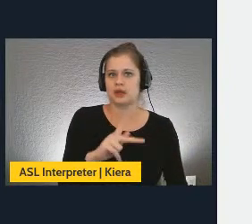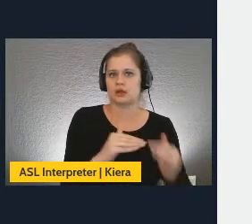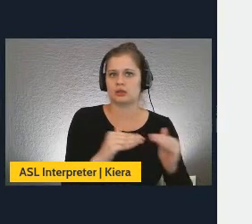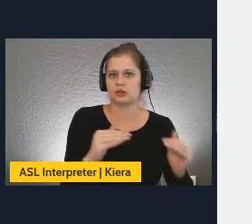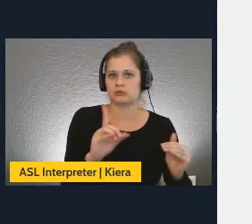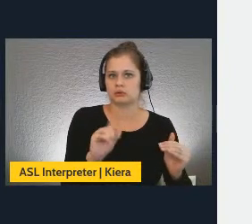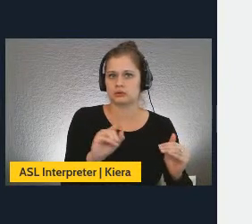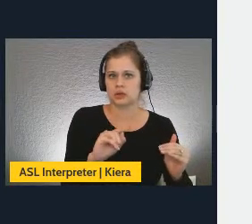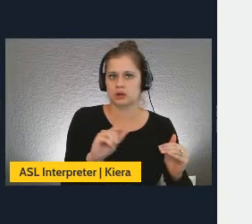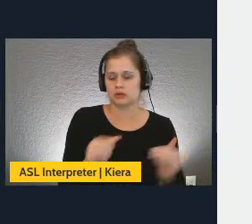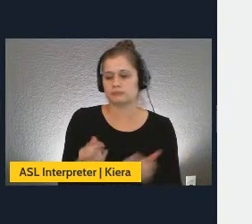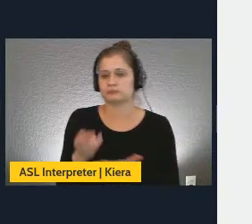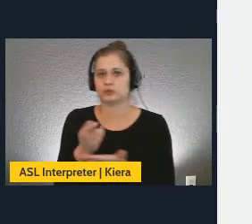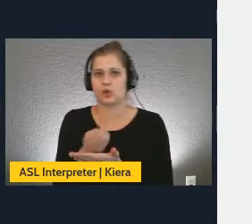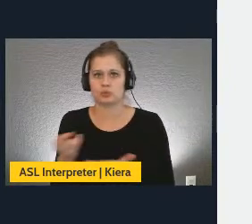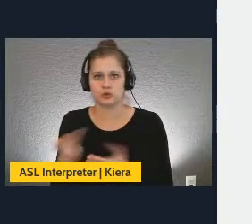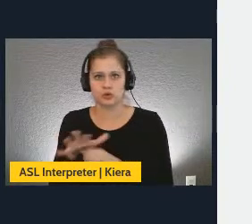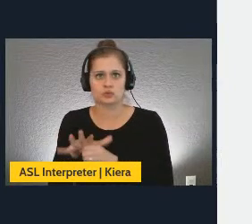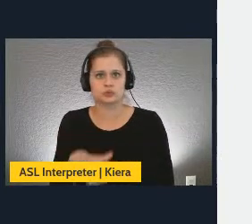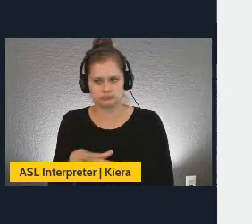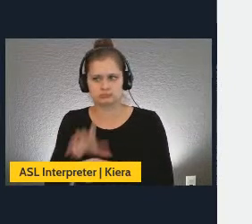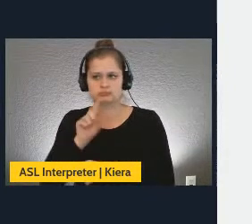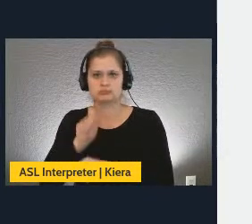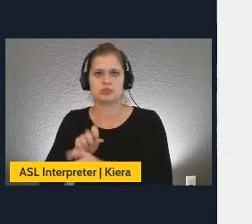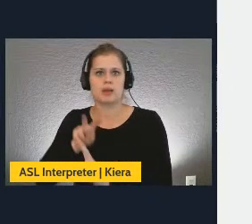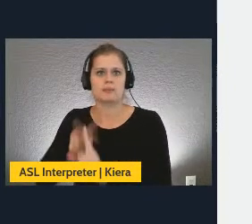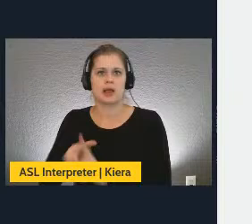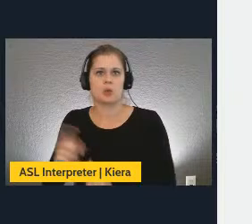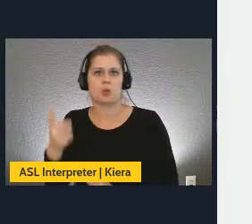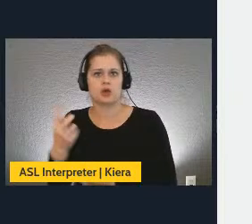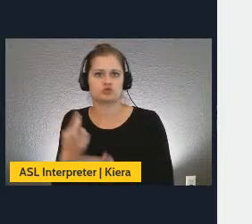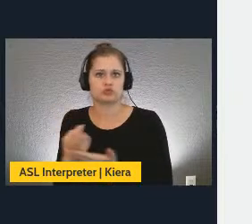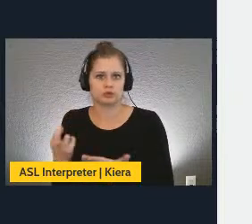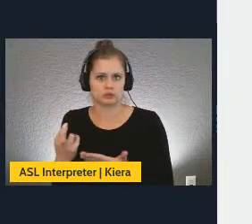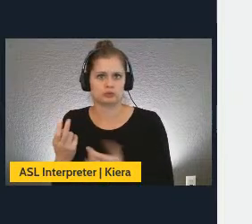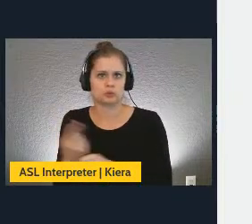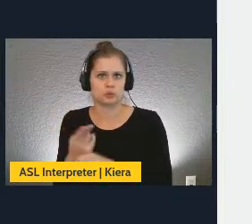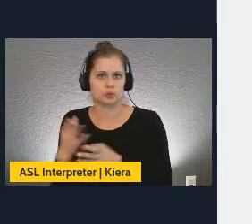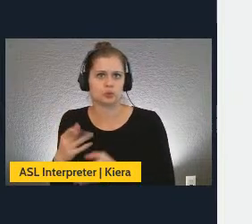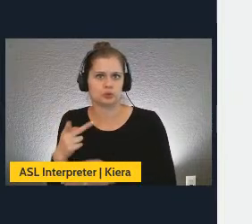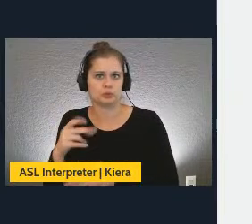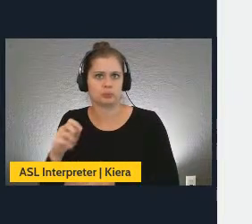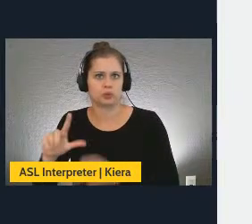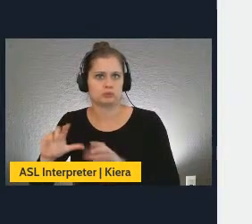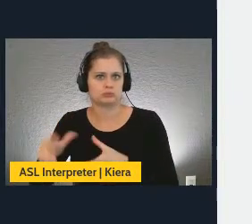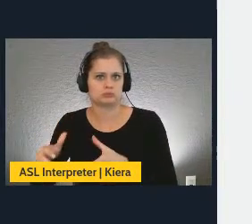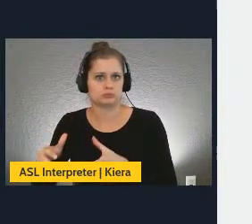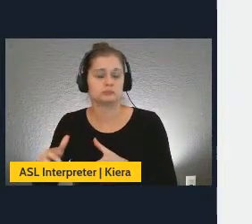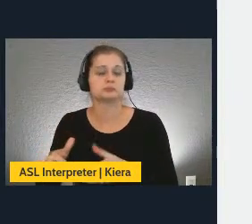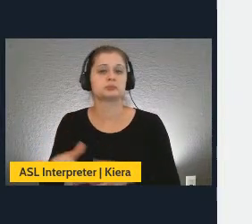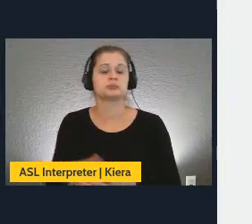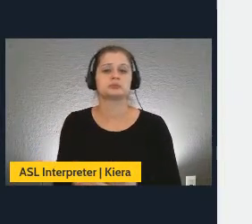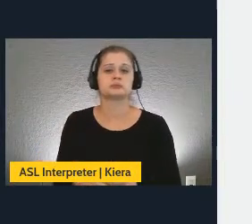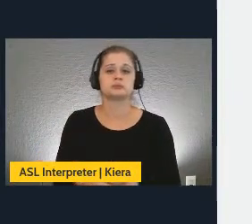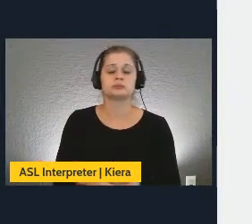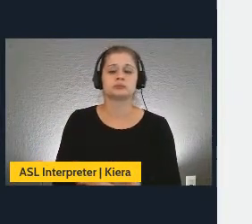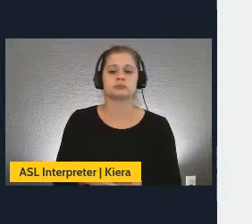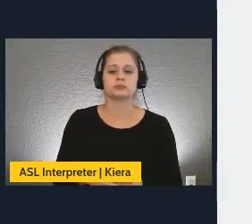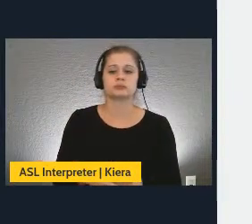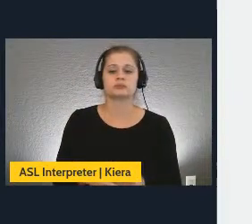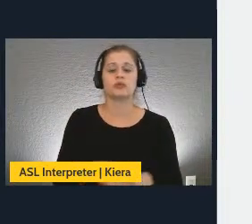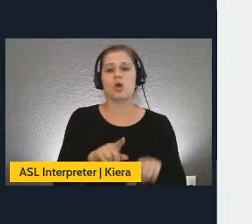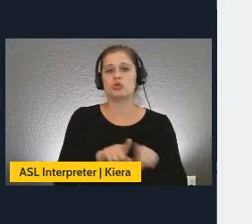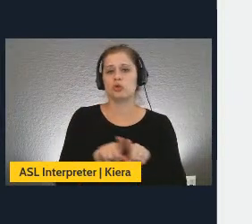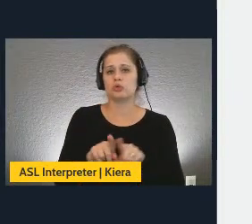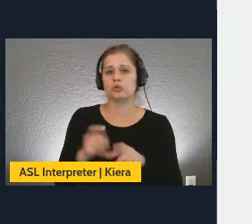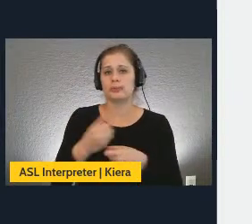got applied to that individual resource for the user pool. This also makes suppressions more